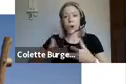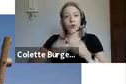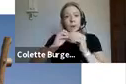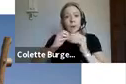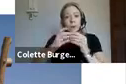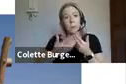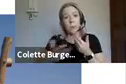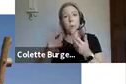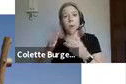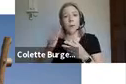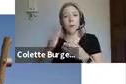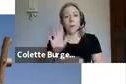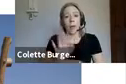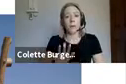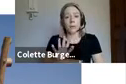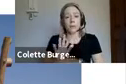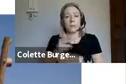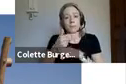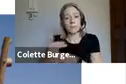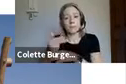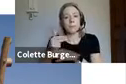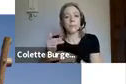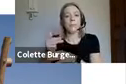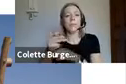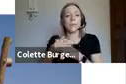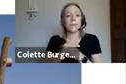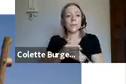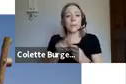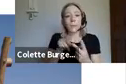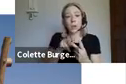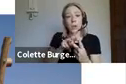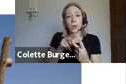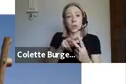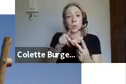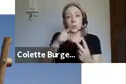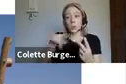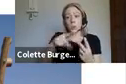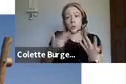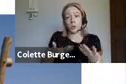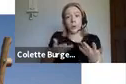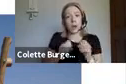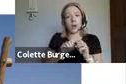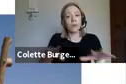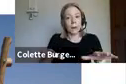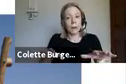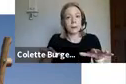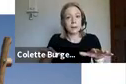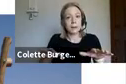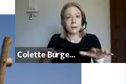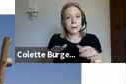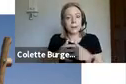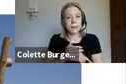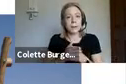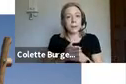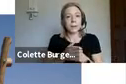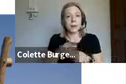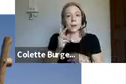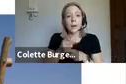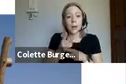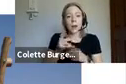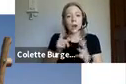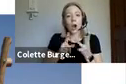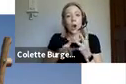The two which you will see have been released today. And working again with